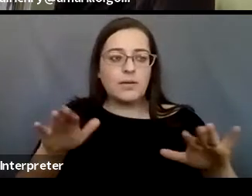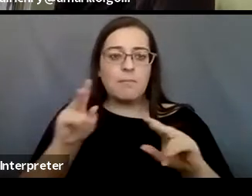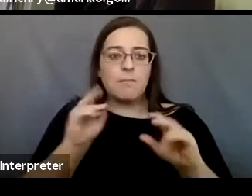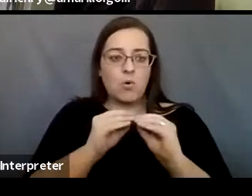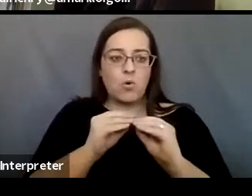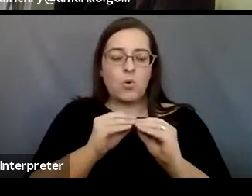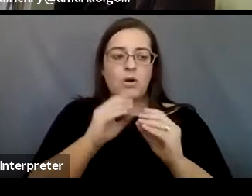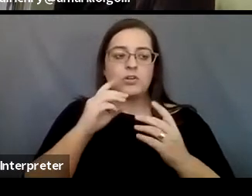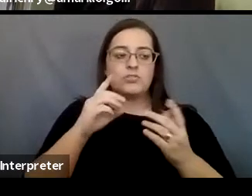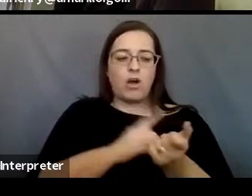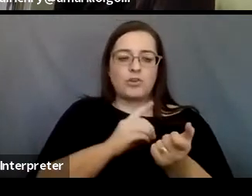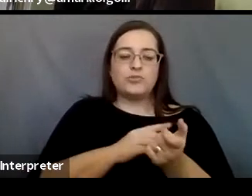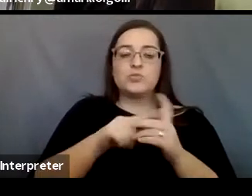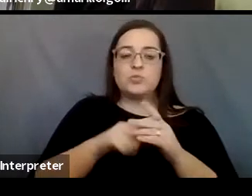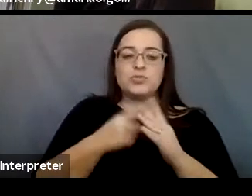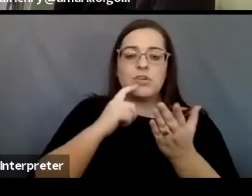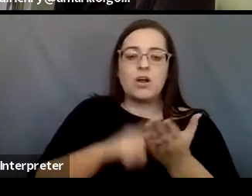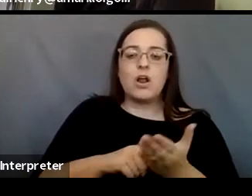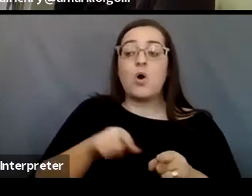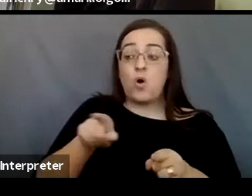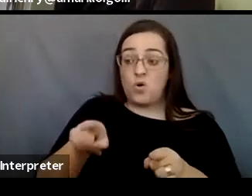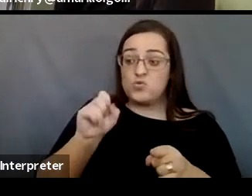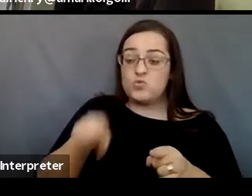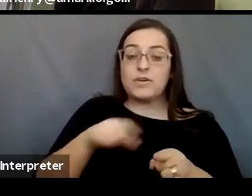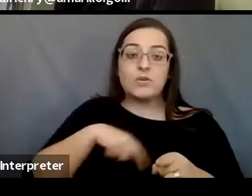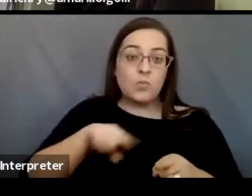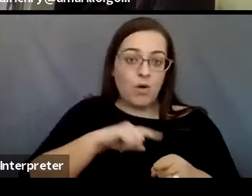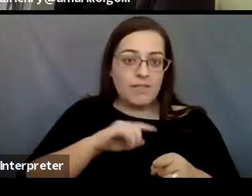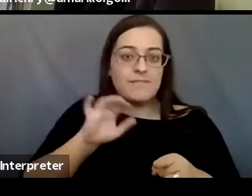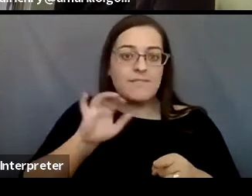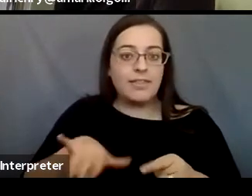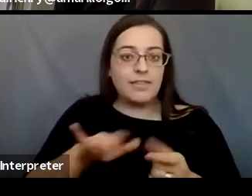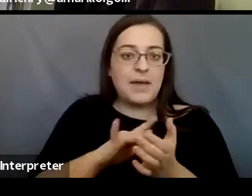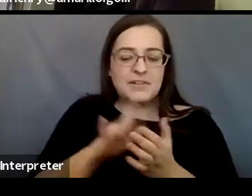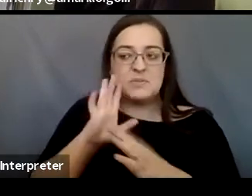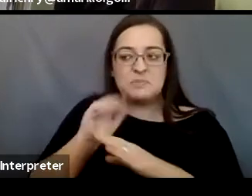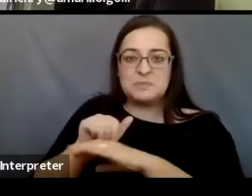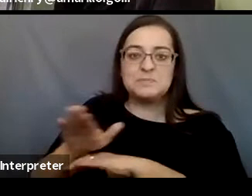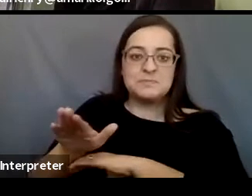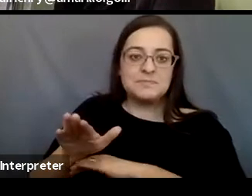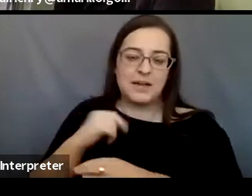to identify the appropriate patients they have. And I do expect we'll see higher volumes.